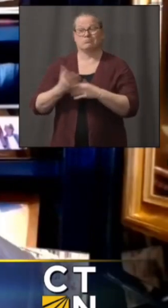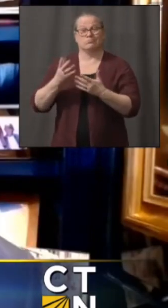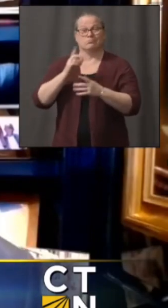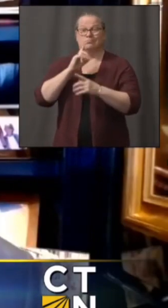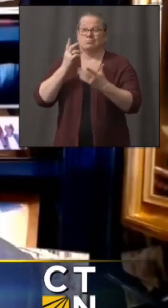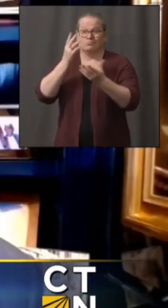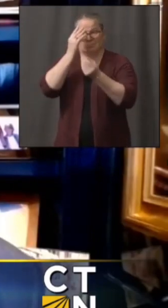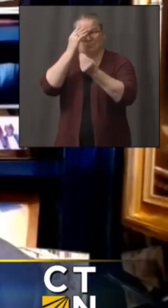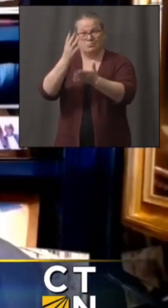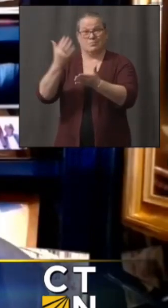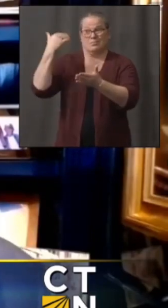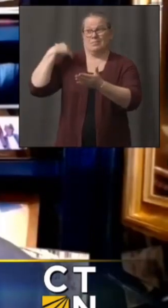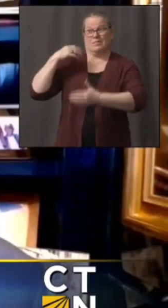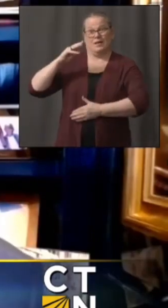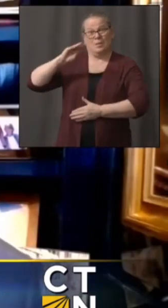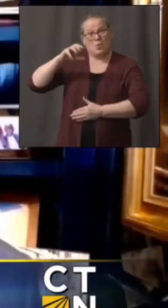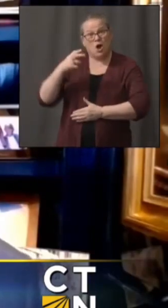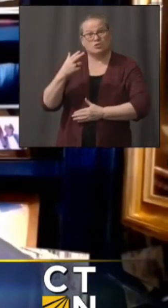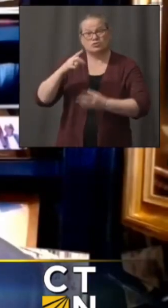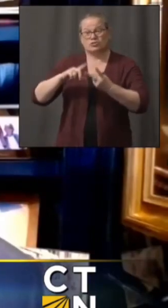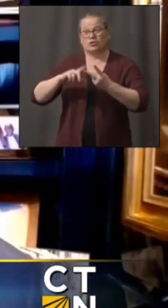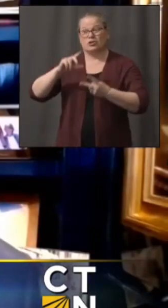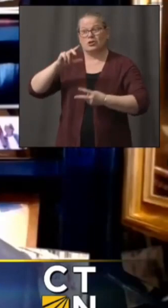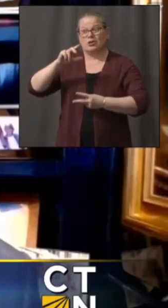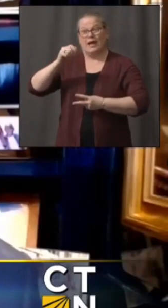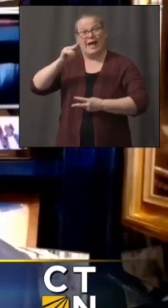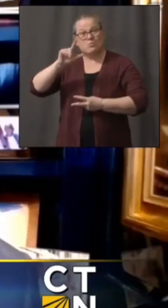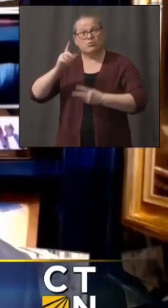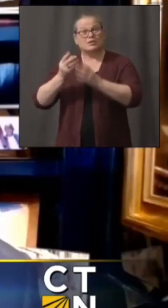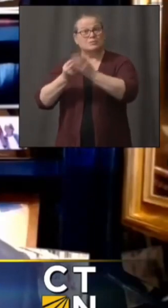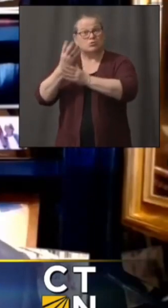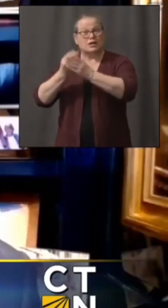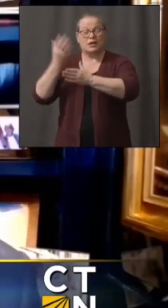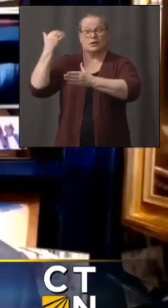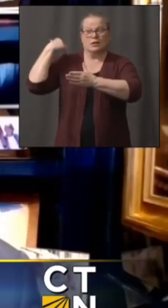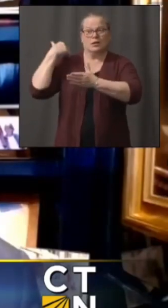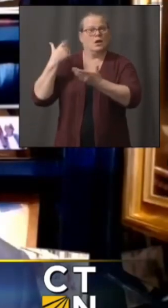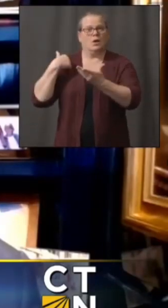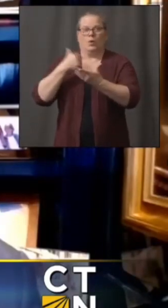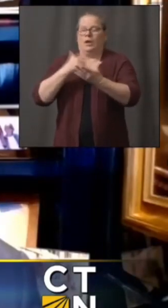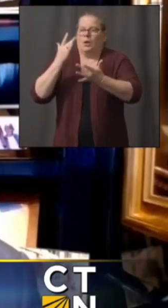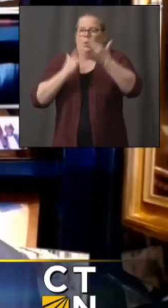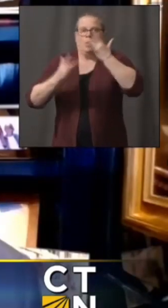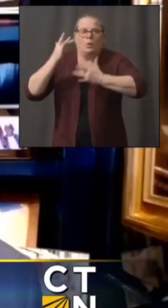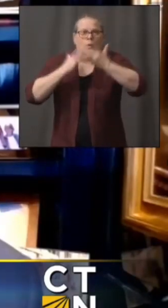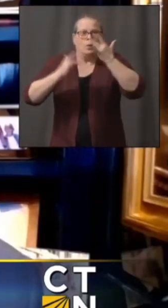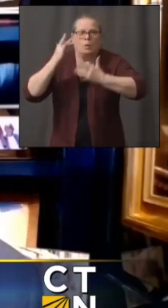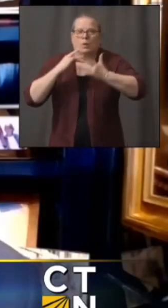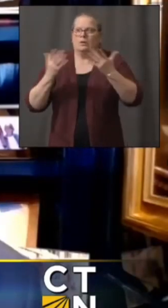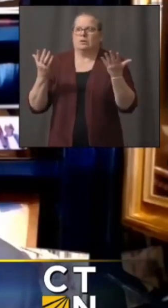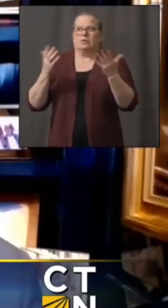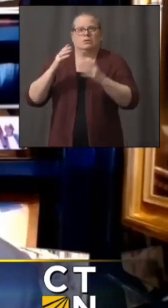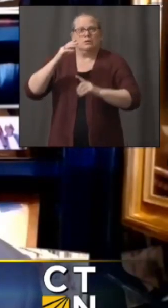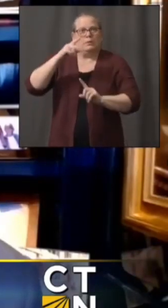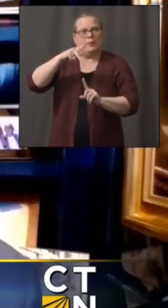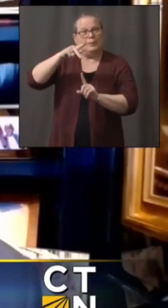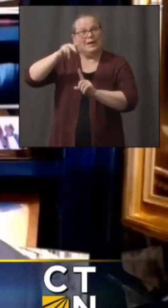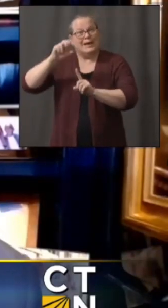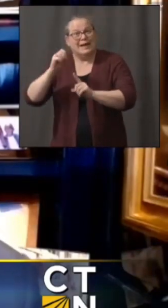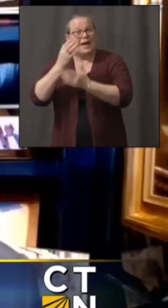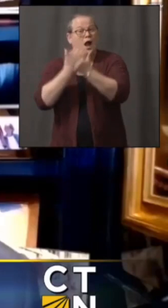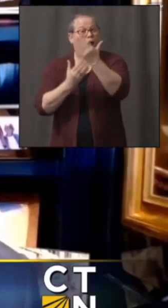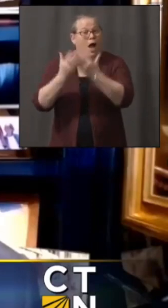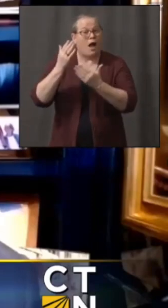hose. Nobody had the PPE. There was no stockpile in Washington, D.C. There was no testing. We had to do testing